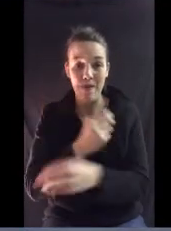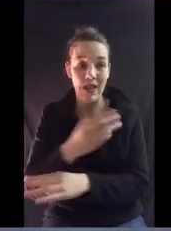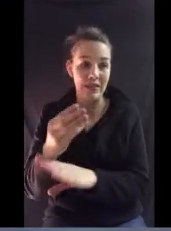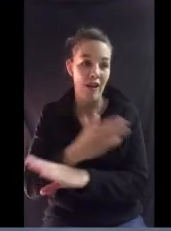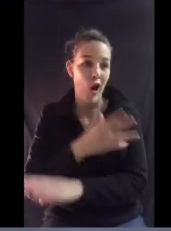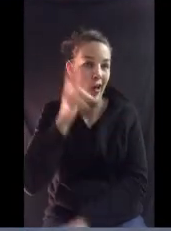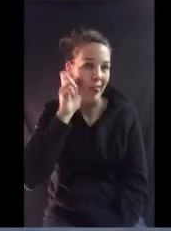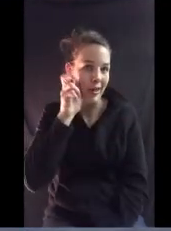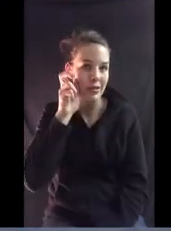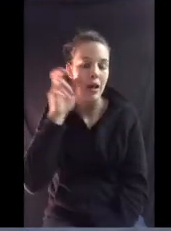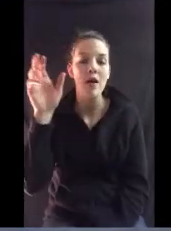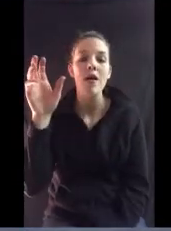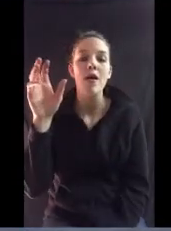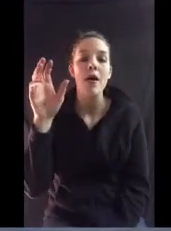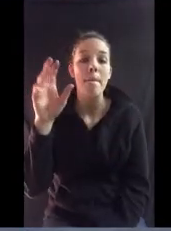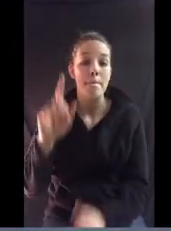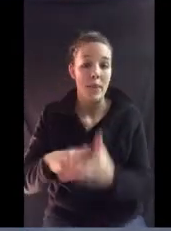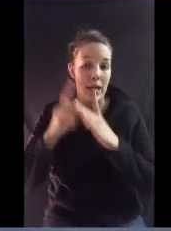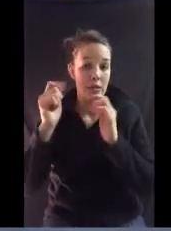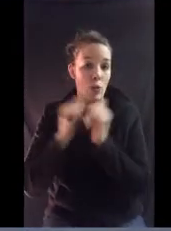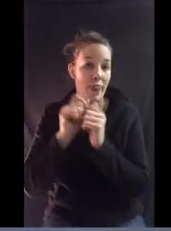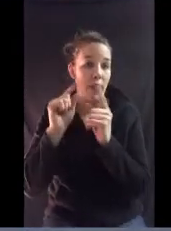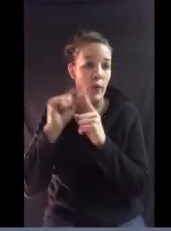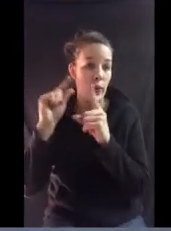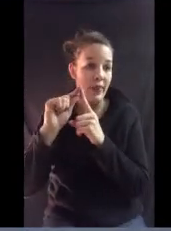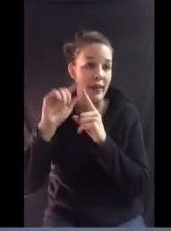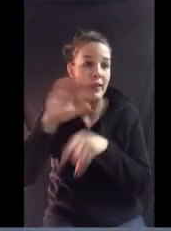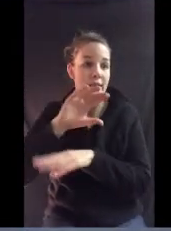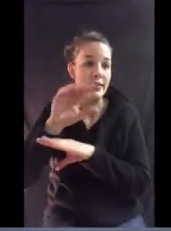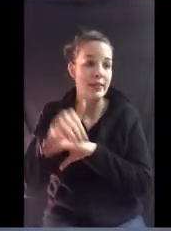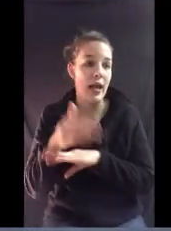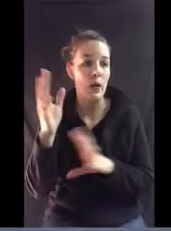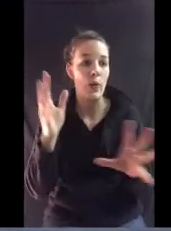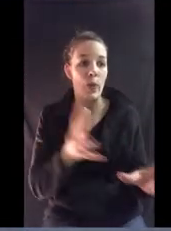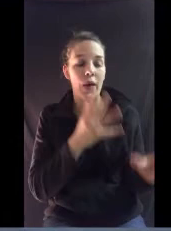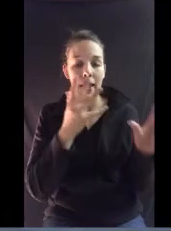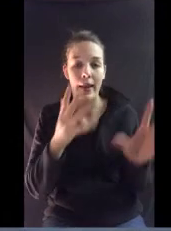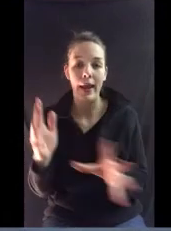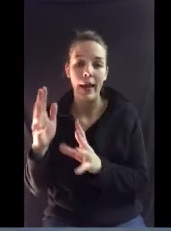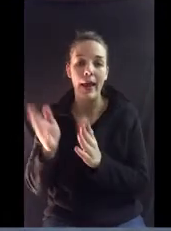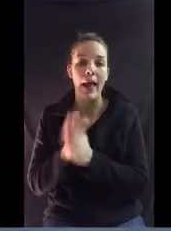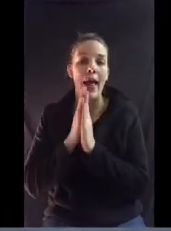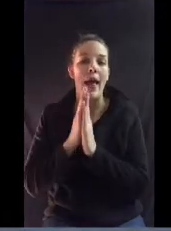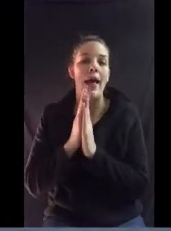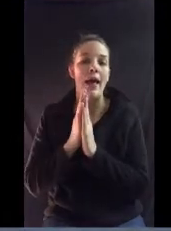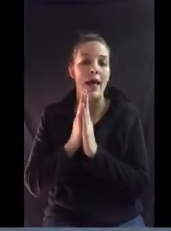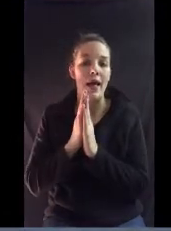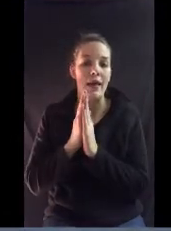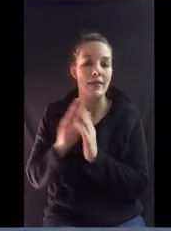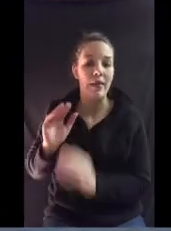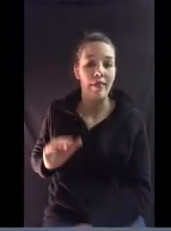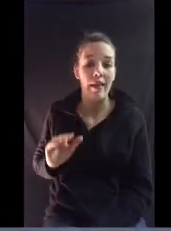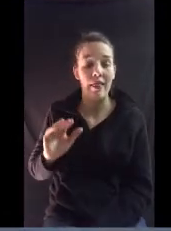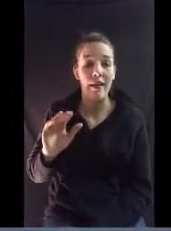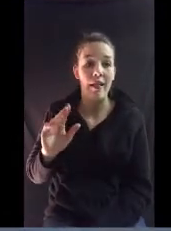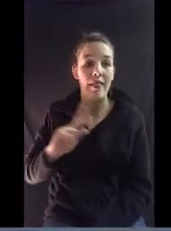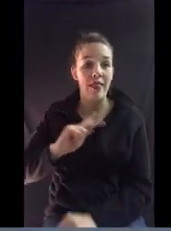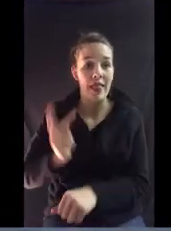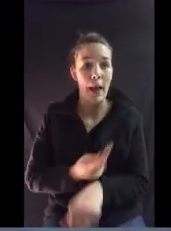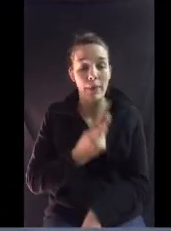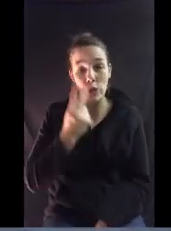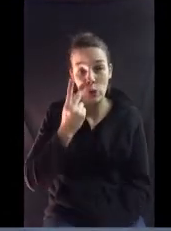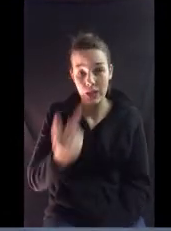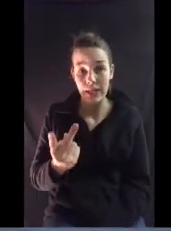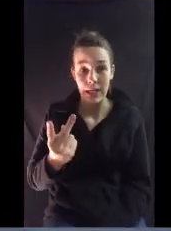service and listen to that beautiful song. And it begins with these words, "The night wind asking the little